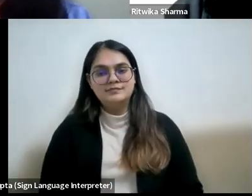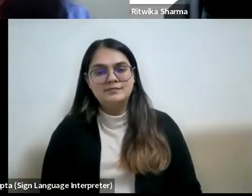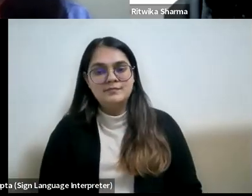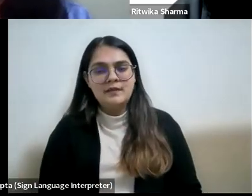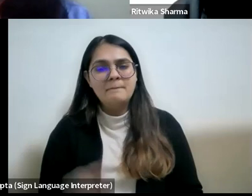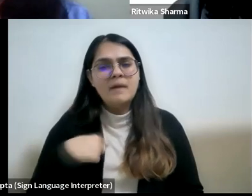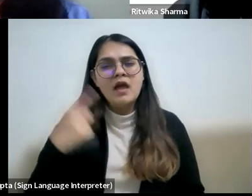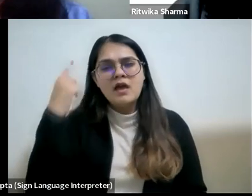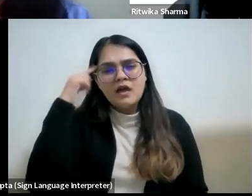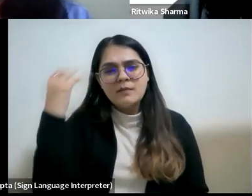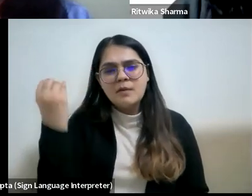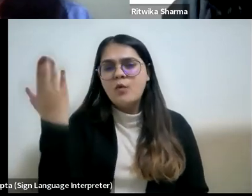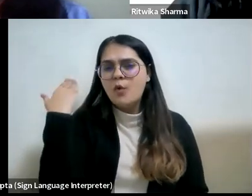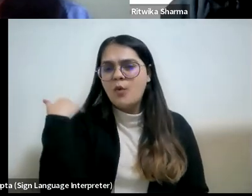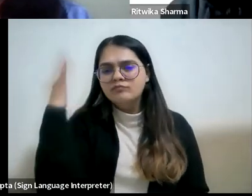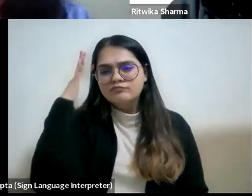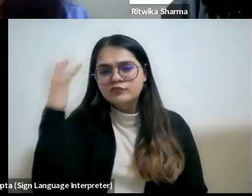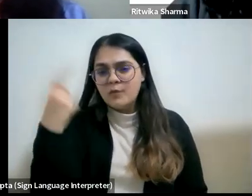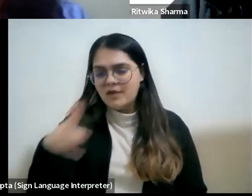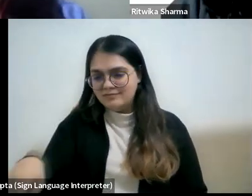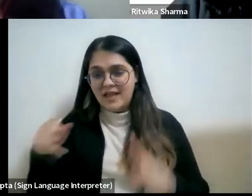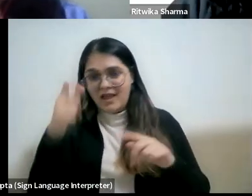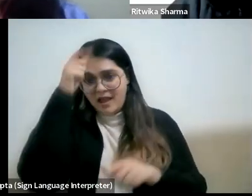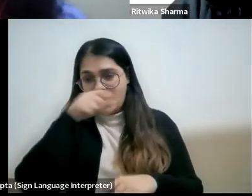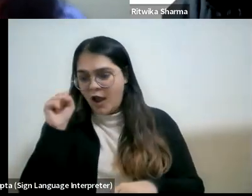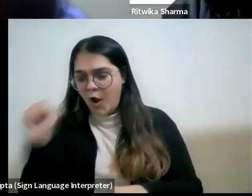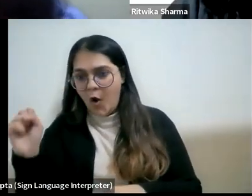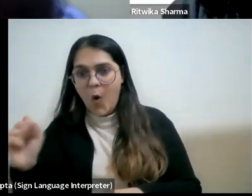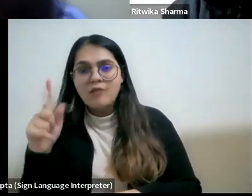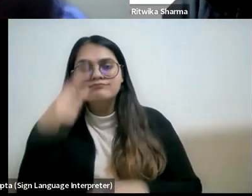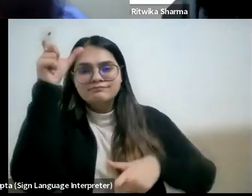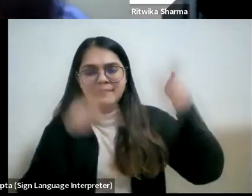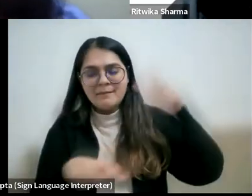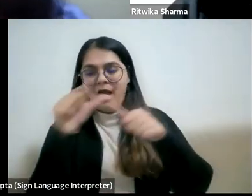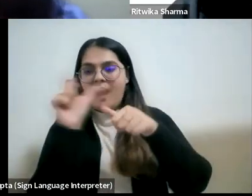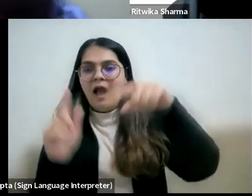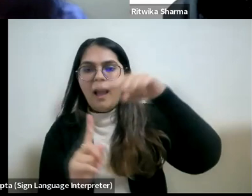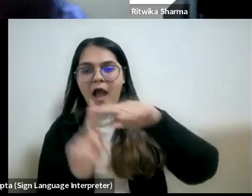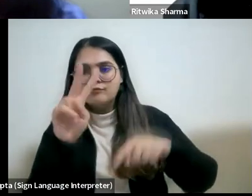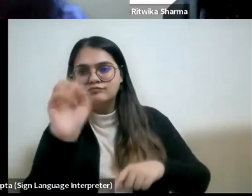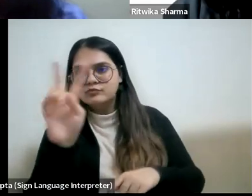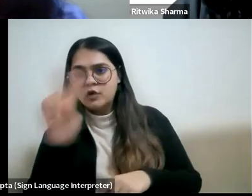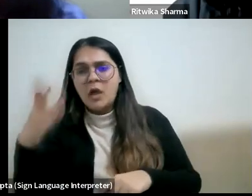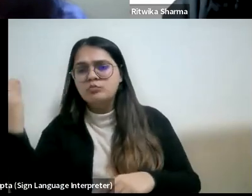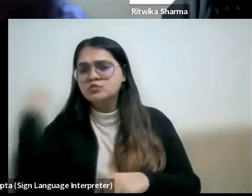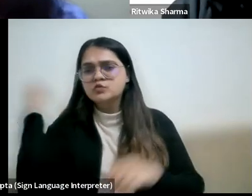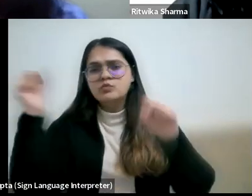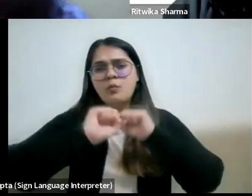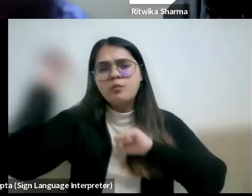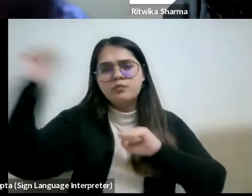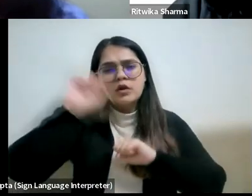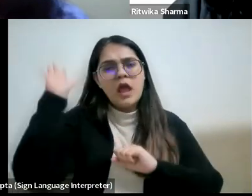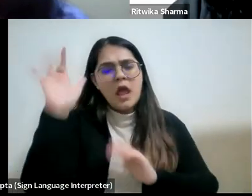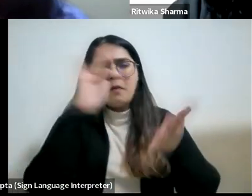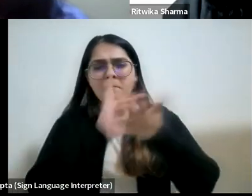of what followed the enactment of the Citizenship Amendment Act of 2019 is that of widespread protests against the law in several